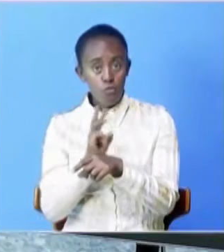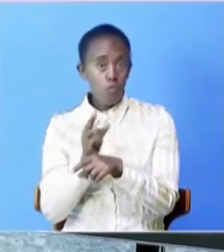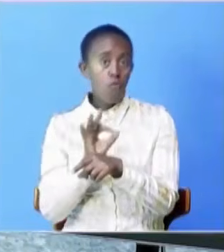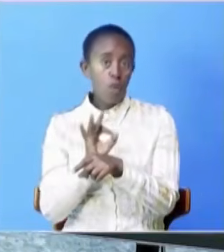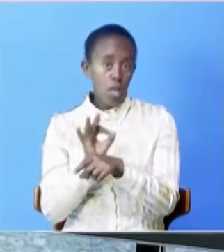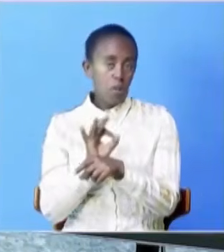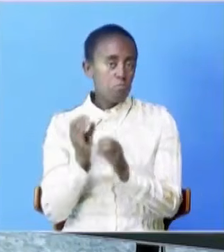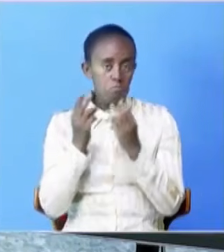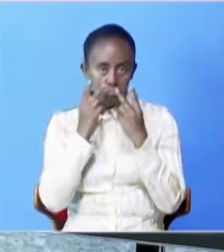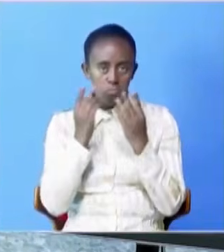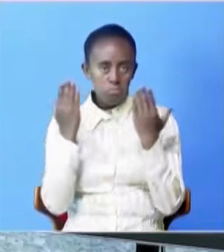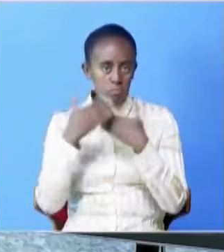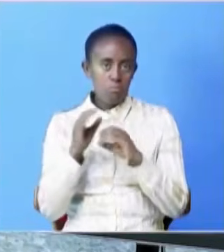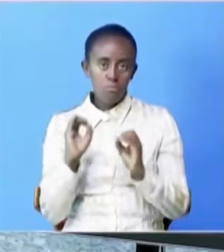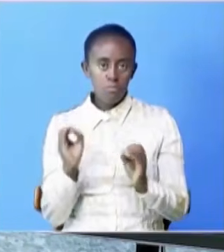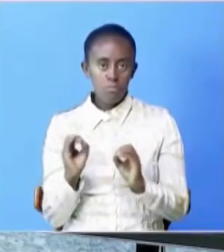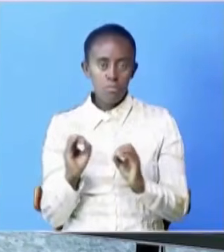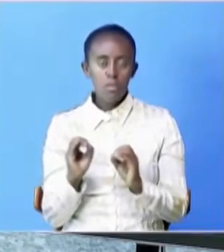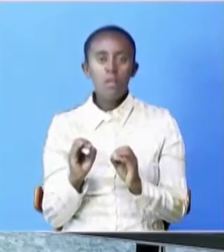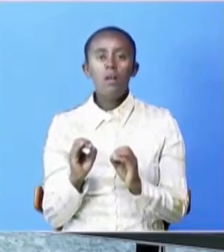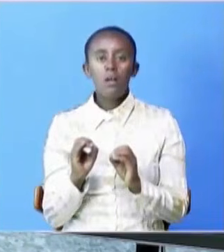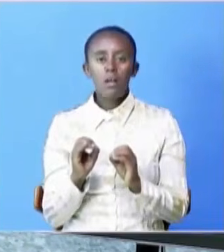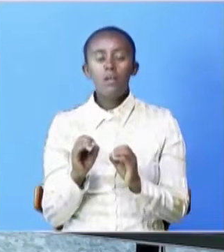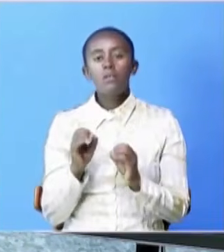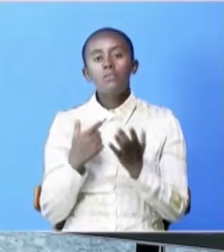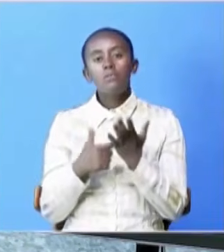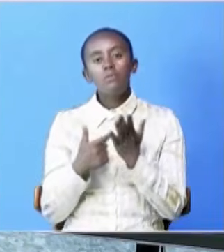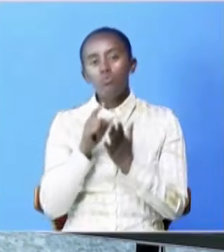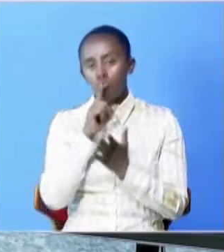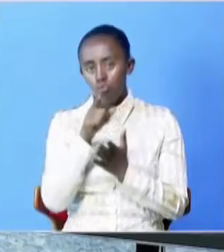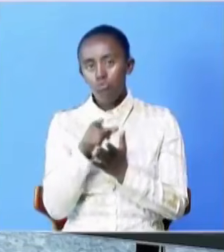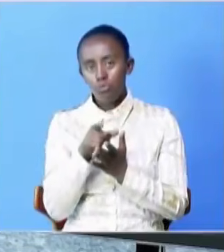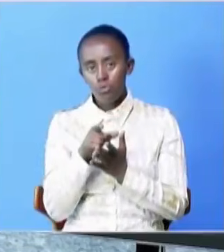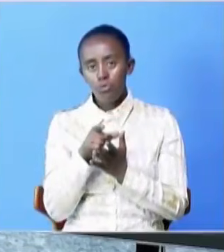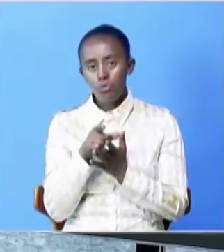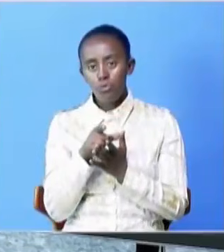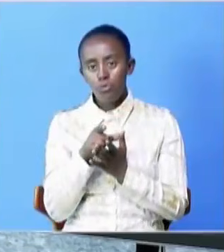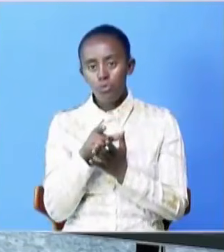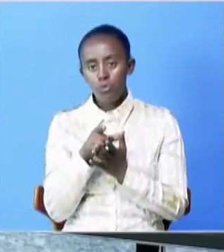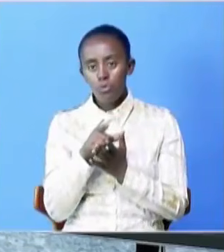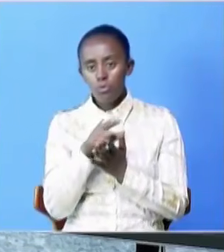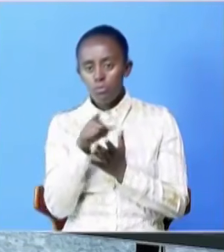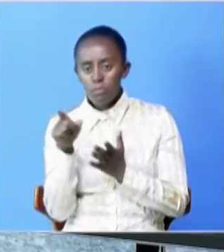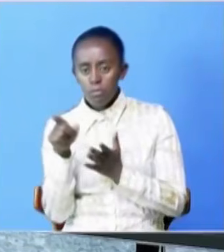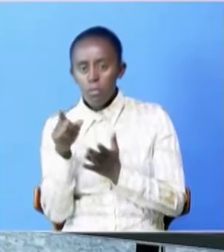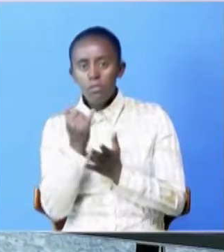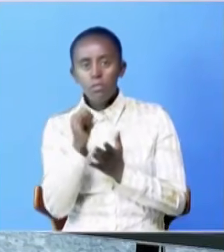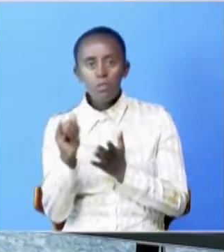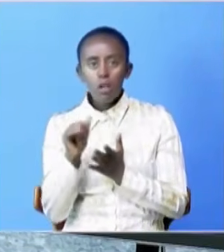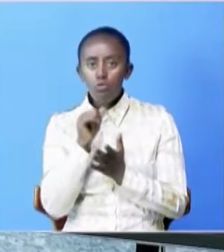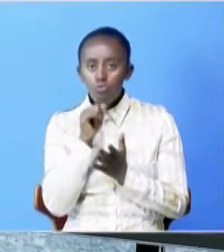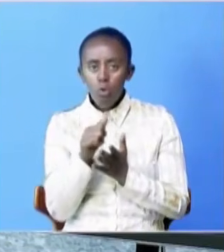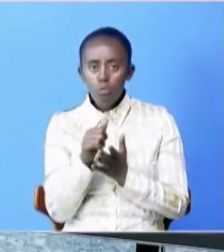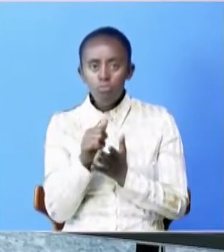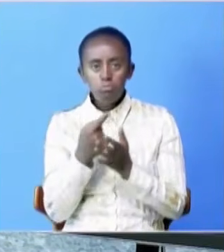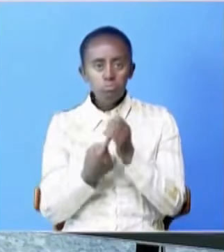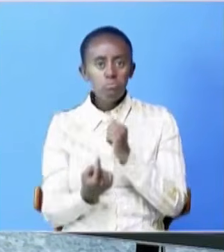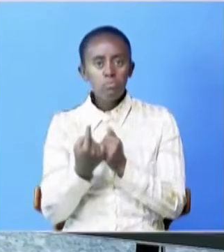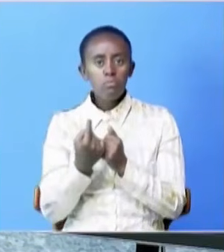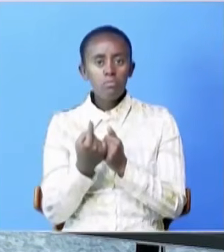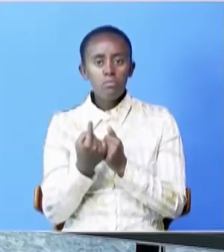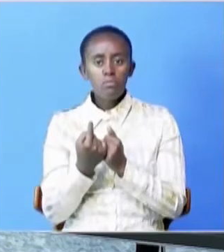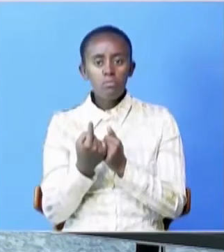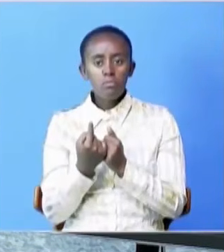Do you think this is something that is true? It is not, because we don't have the